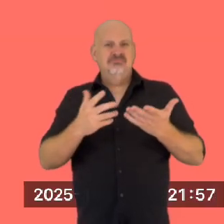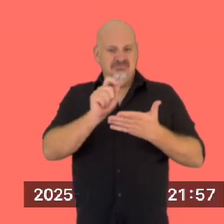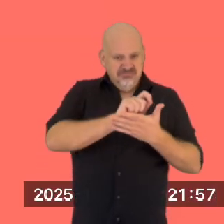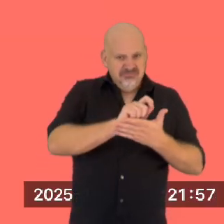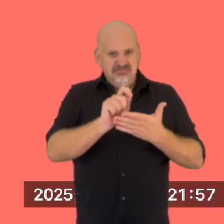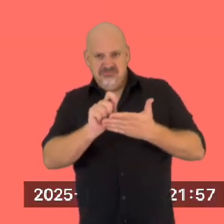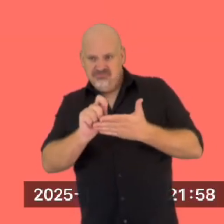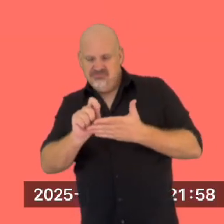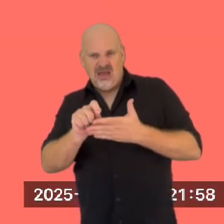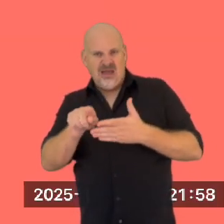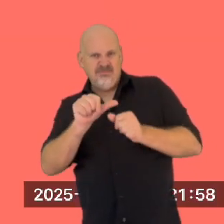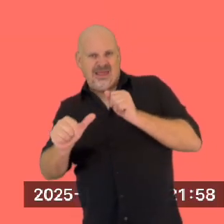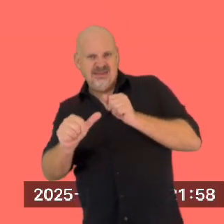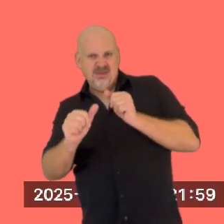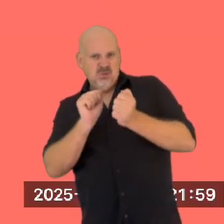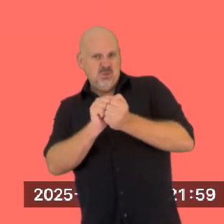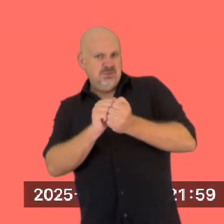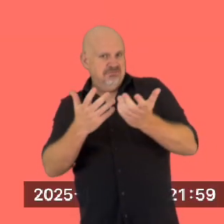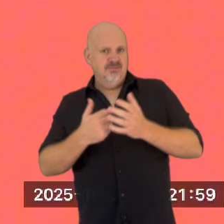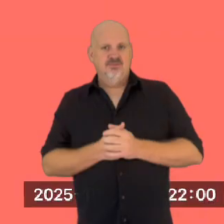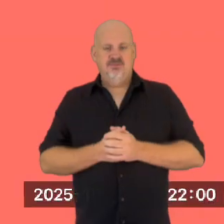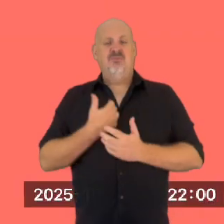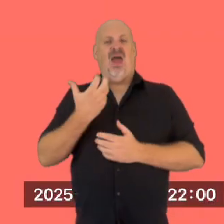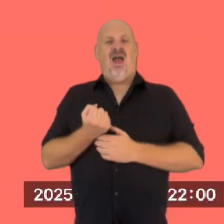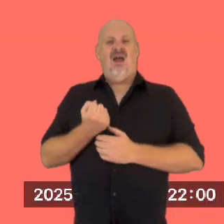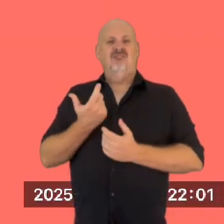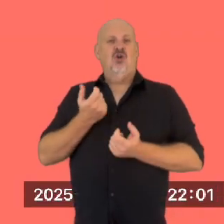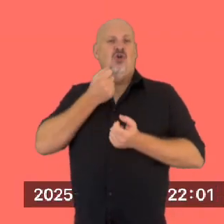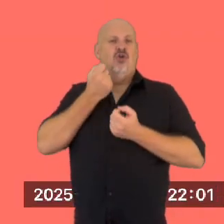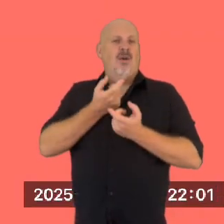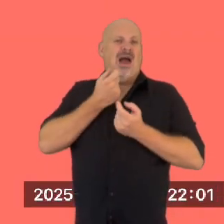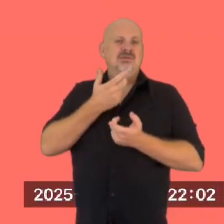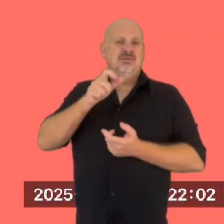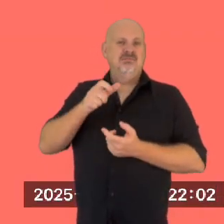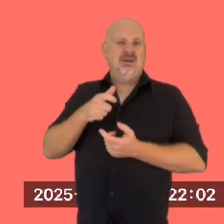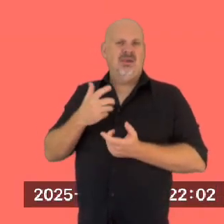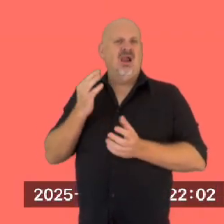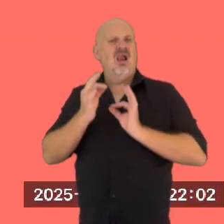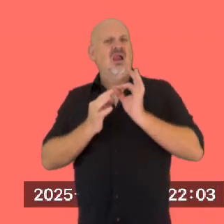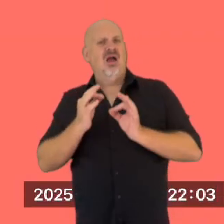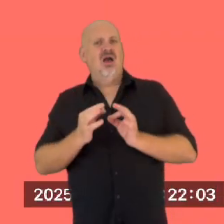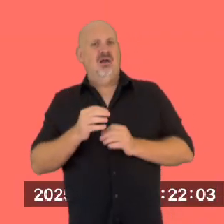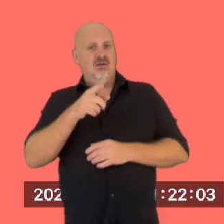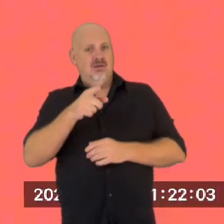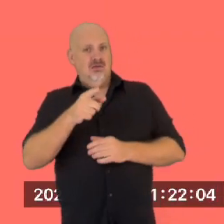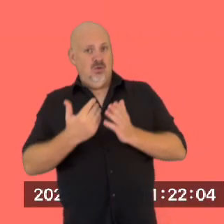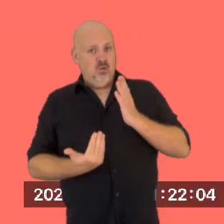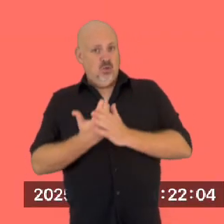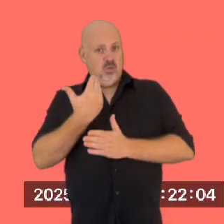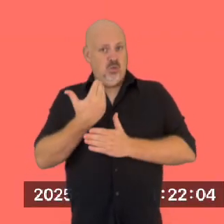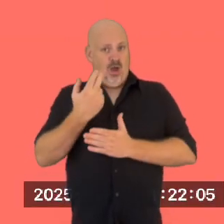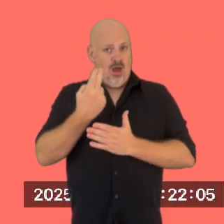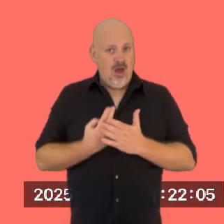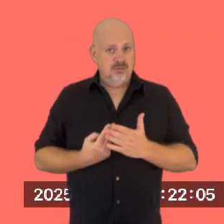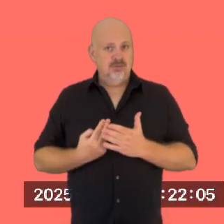have some playful experimentation with it. Amazing. We've got a couple of comments from people who are